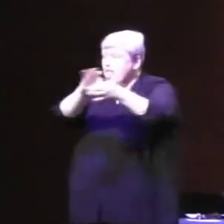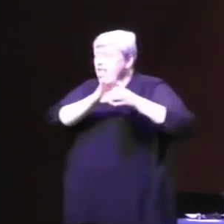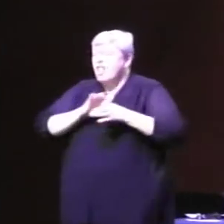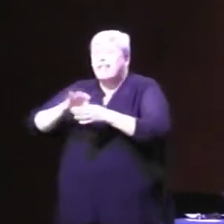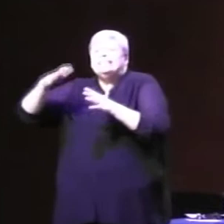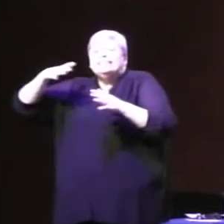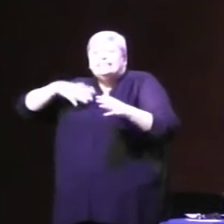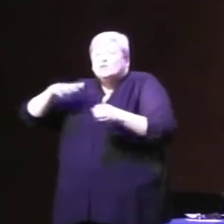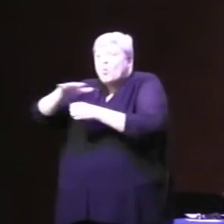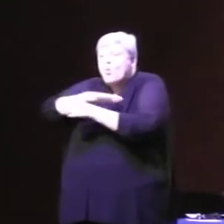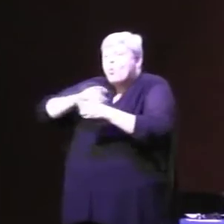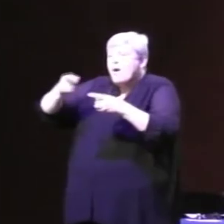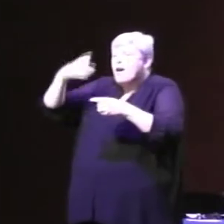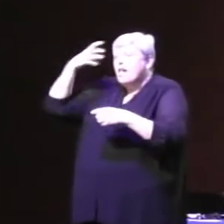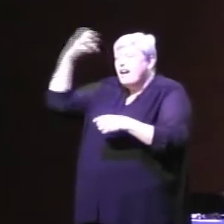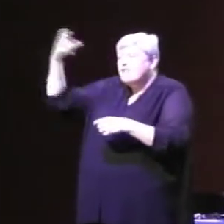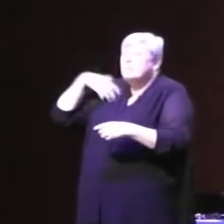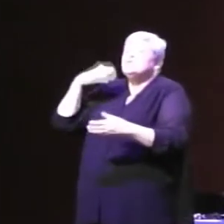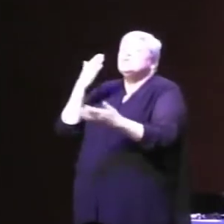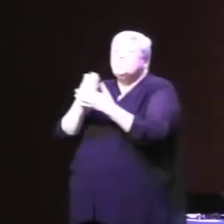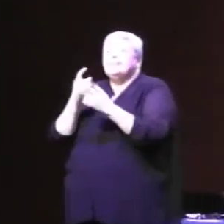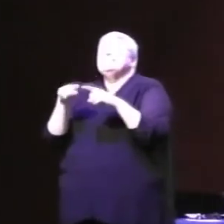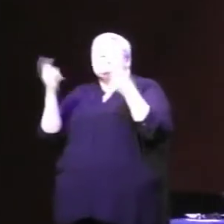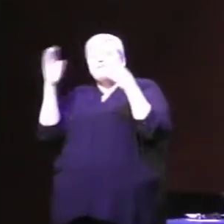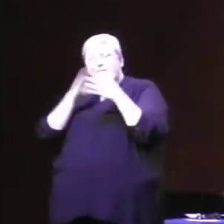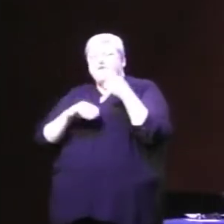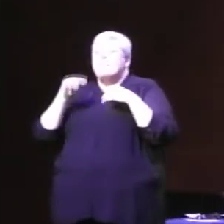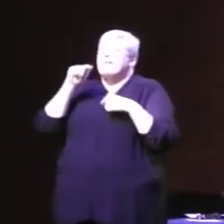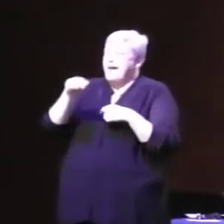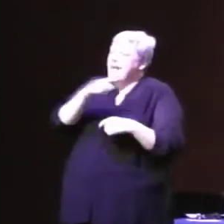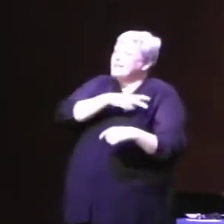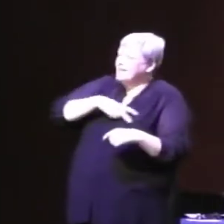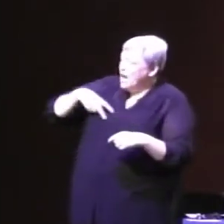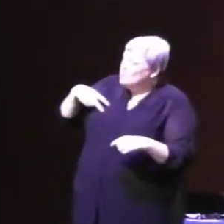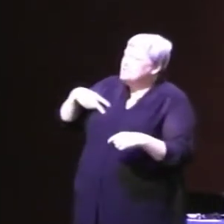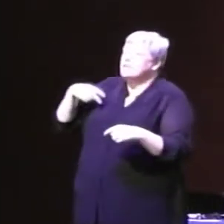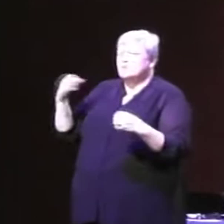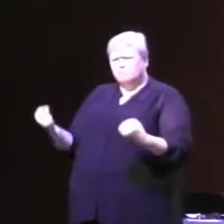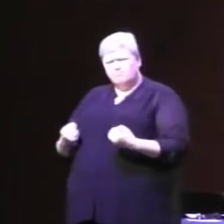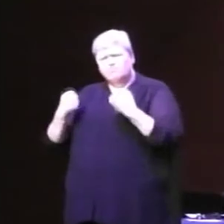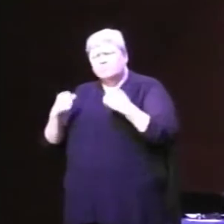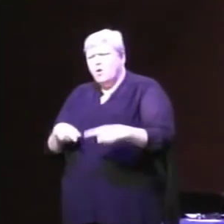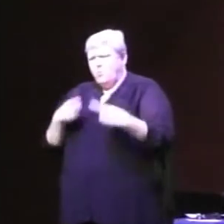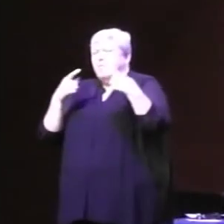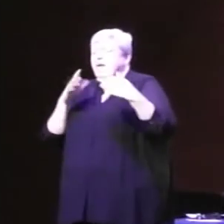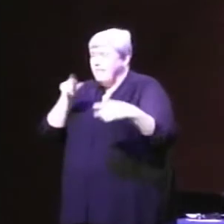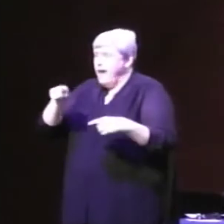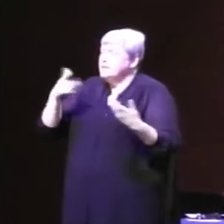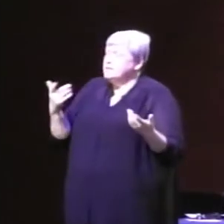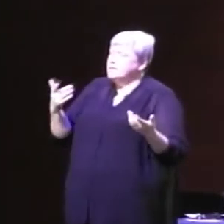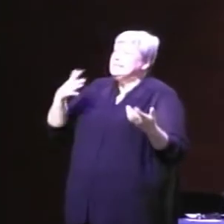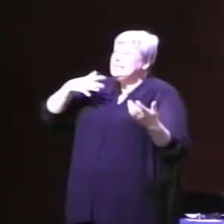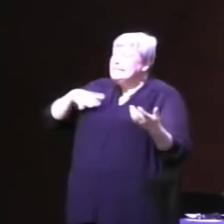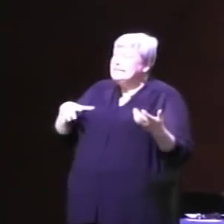our local government to be something different for that. We need our councillors to stand up against that. We need